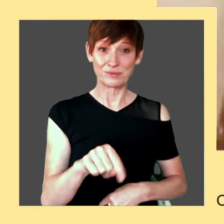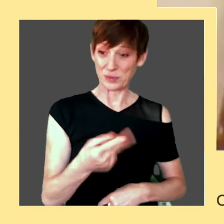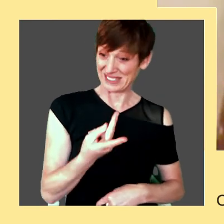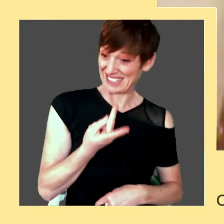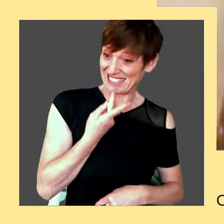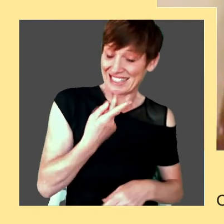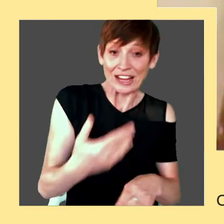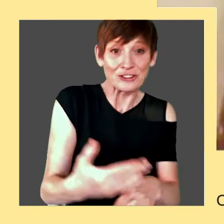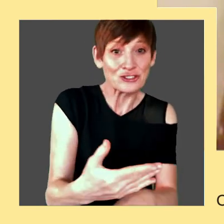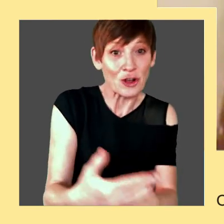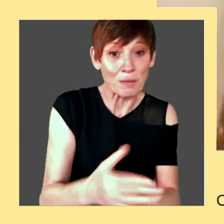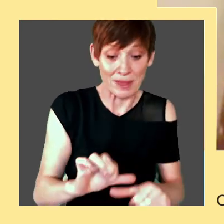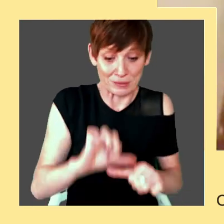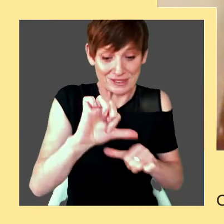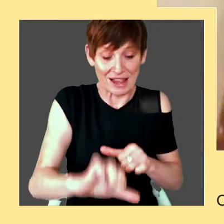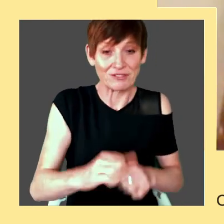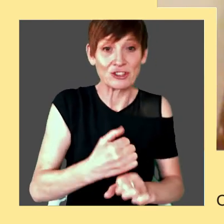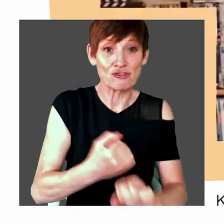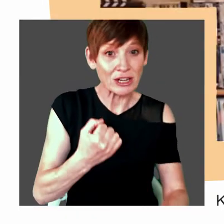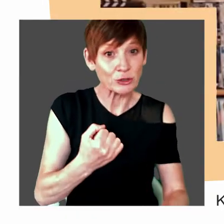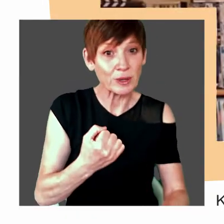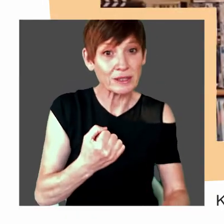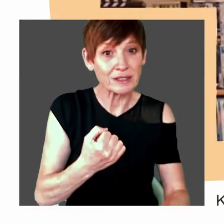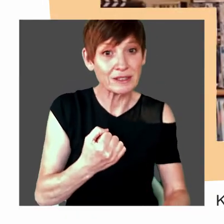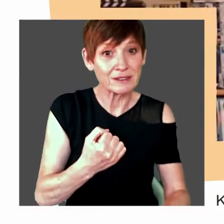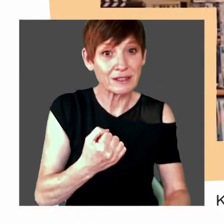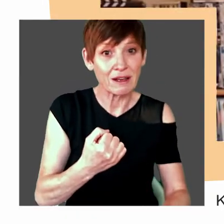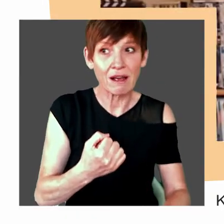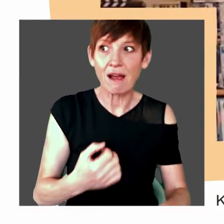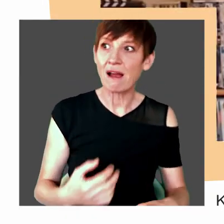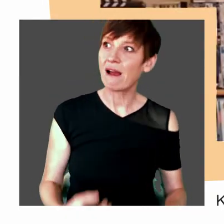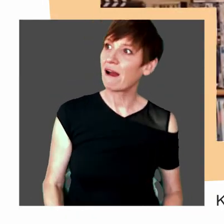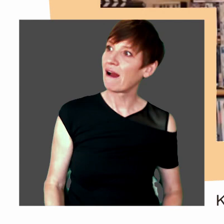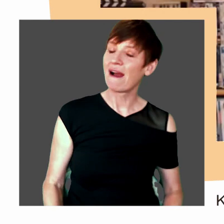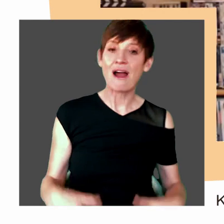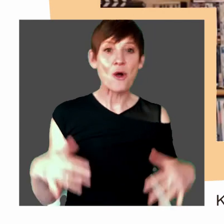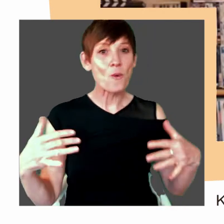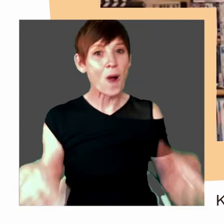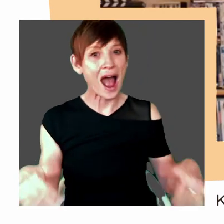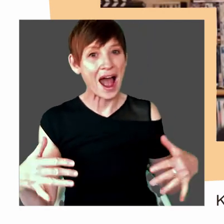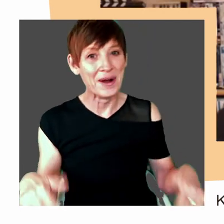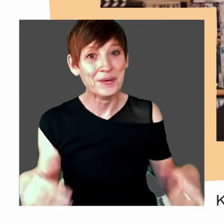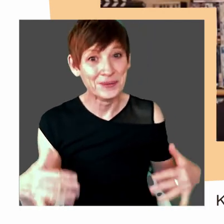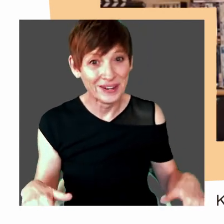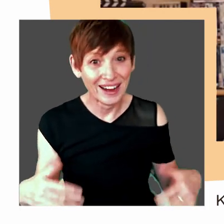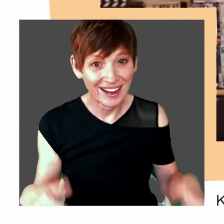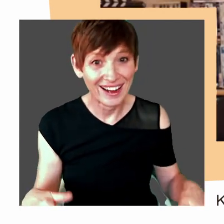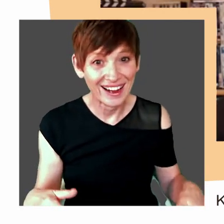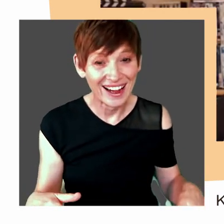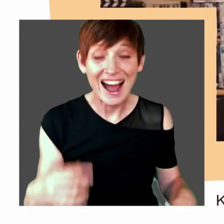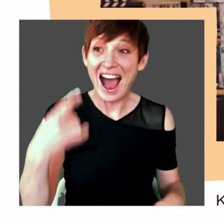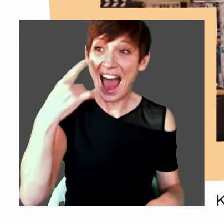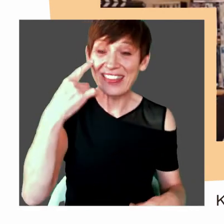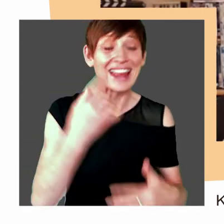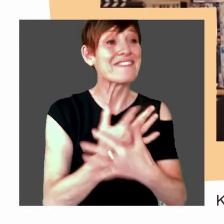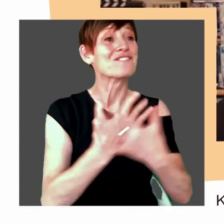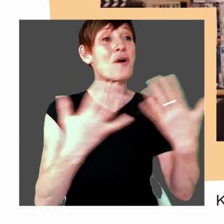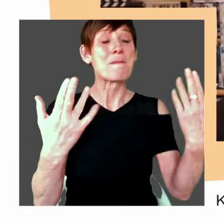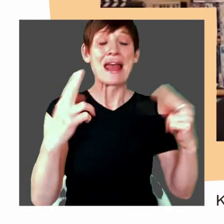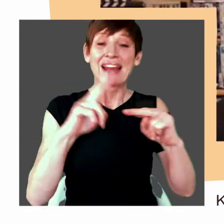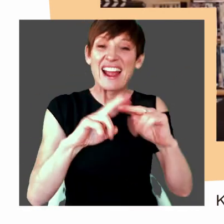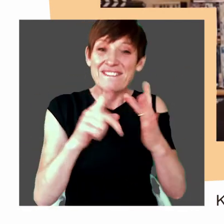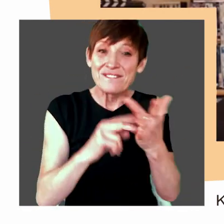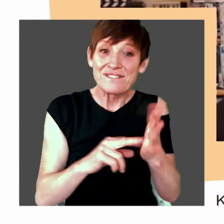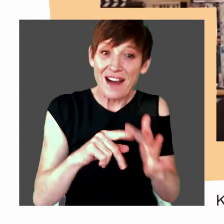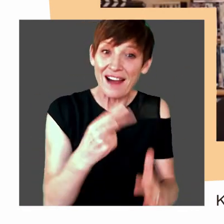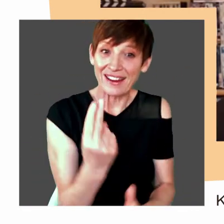away after I graduated. That's pretty extraordinary. I think for a lot of the fine art MA graduates